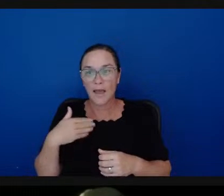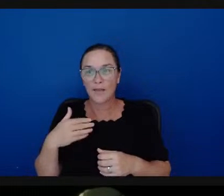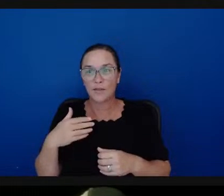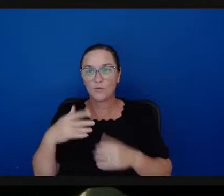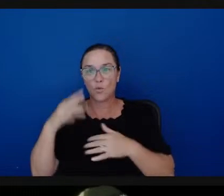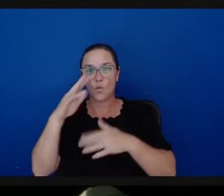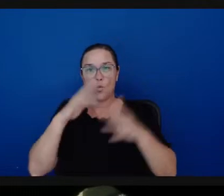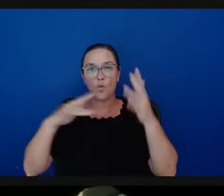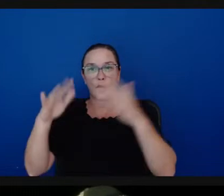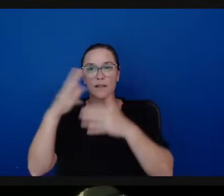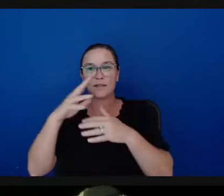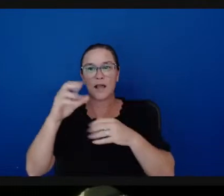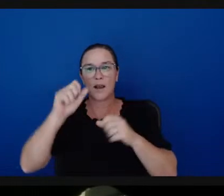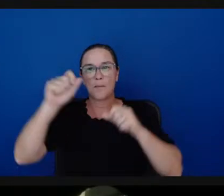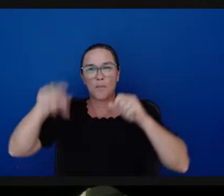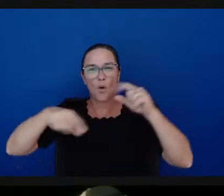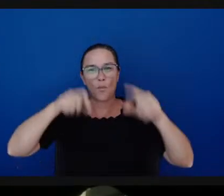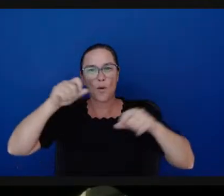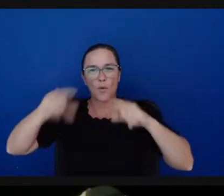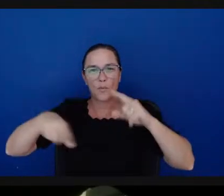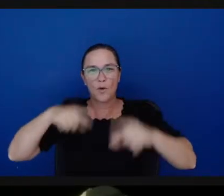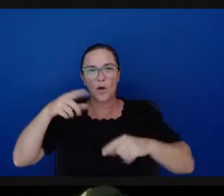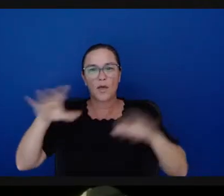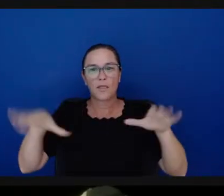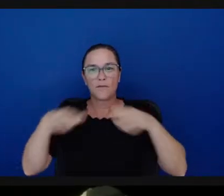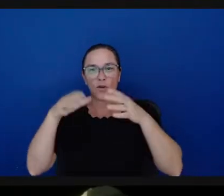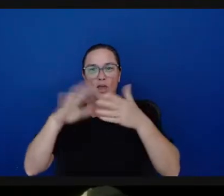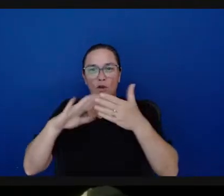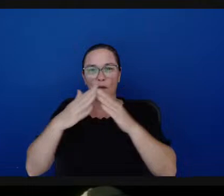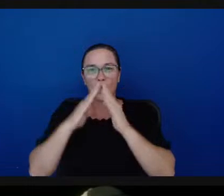of Pele's hair falling around the volcano village area.